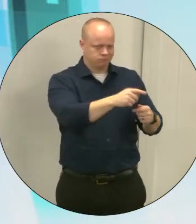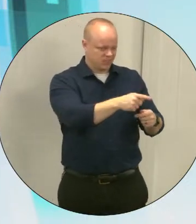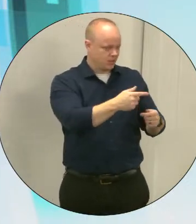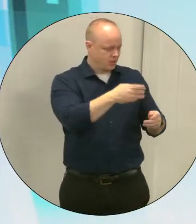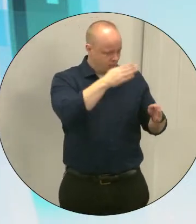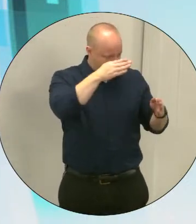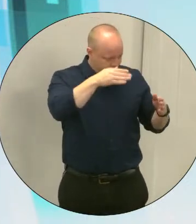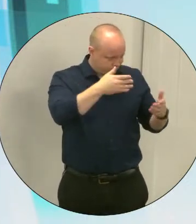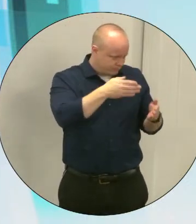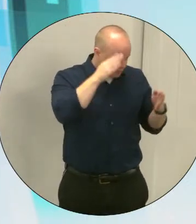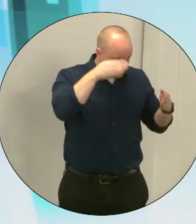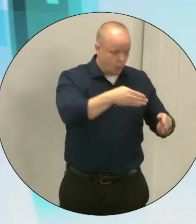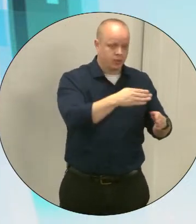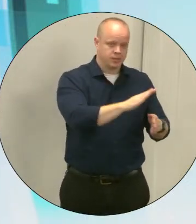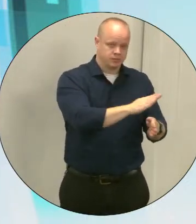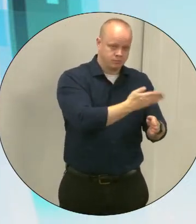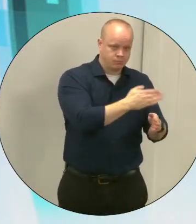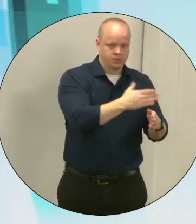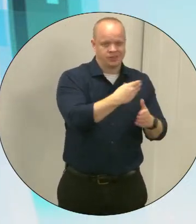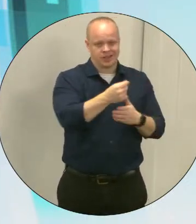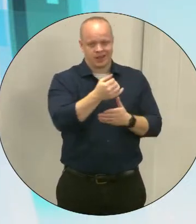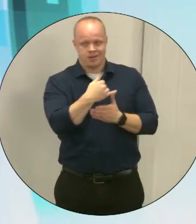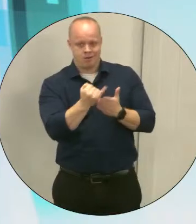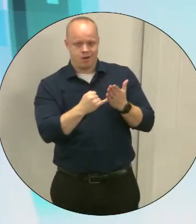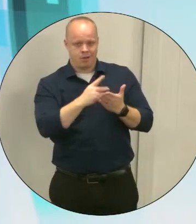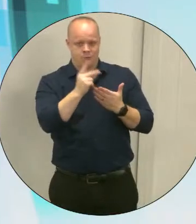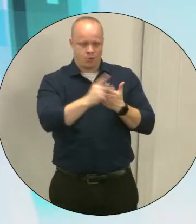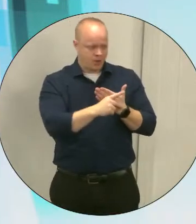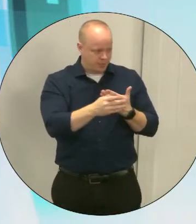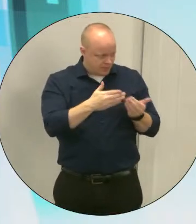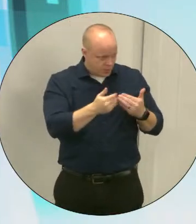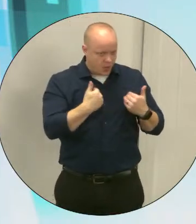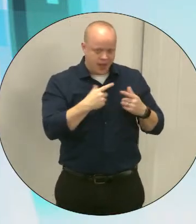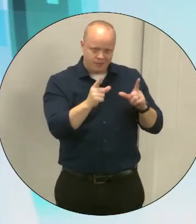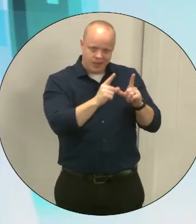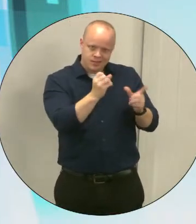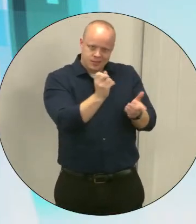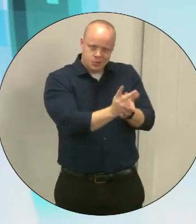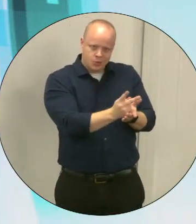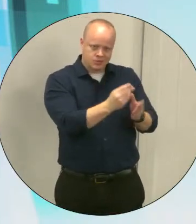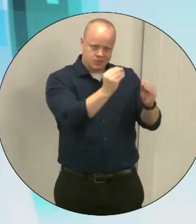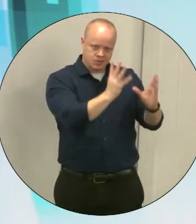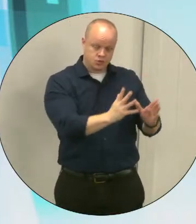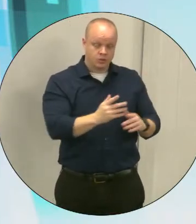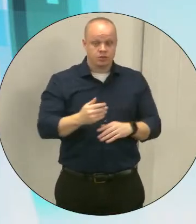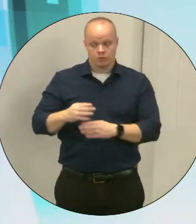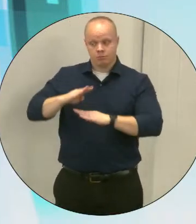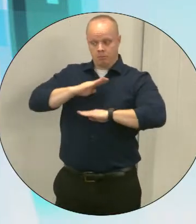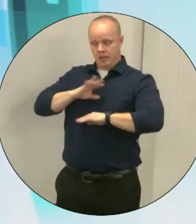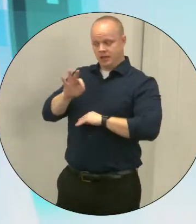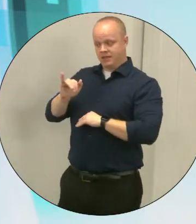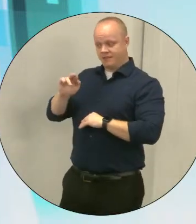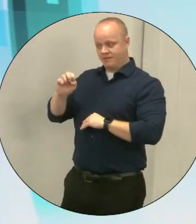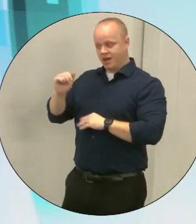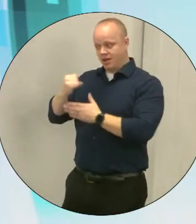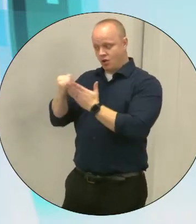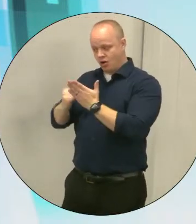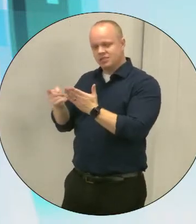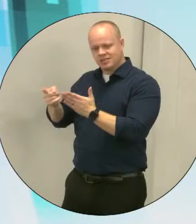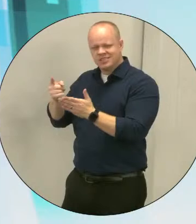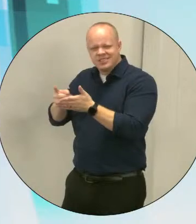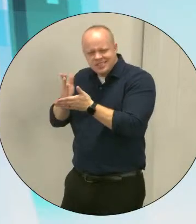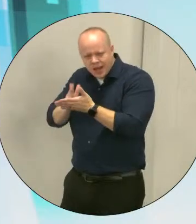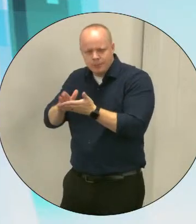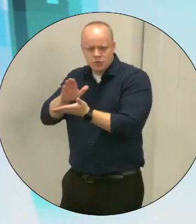art programs, even when there are licensed and endorsed teachers available. To meet the fine arts requirement, some schools have a humanities class where a